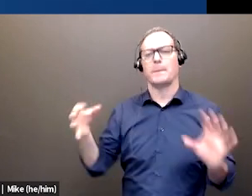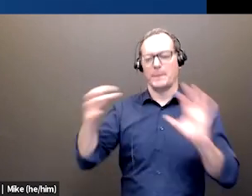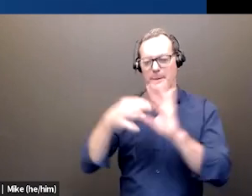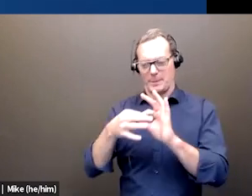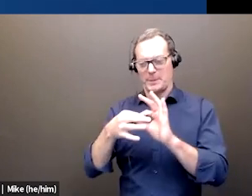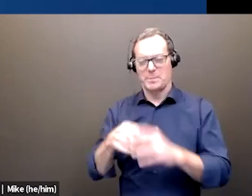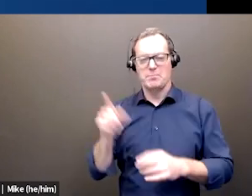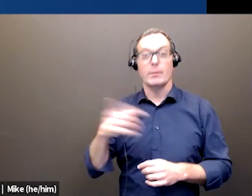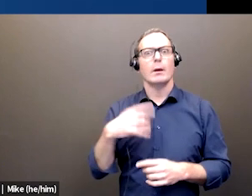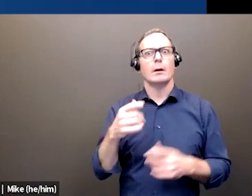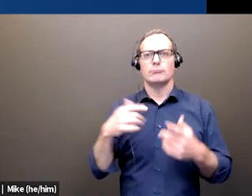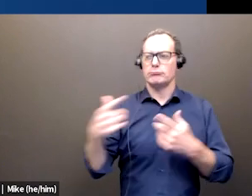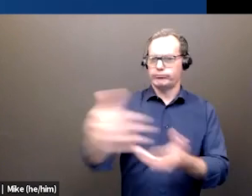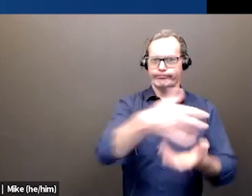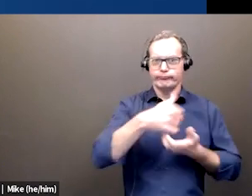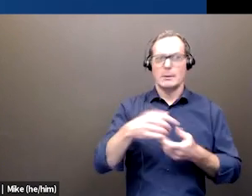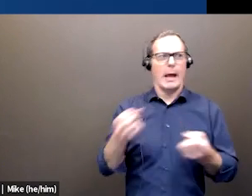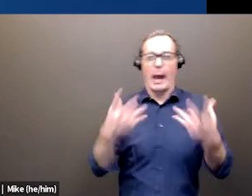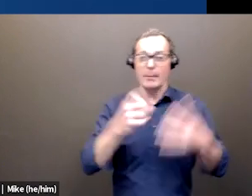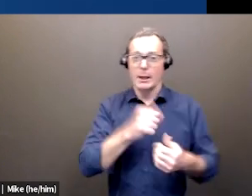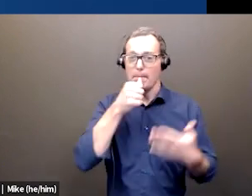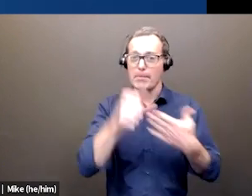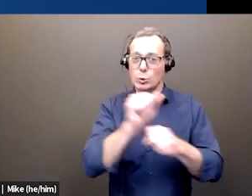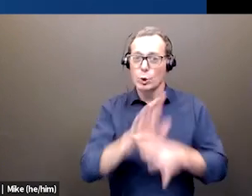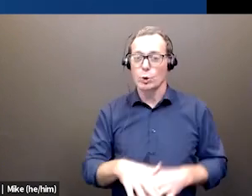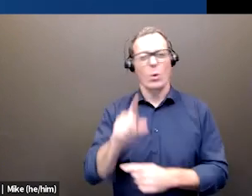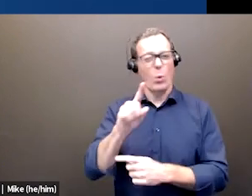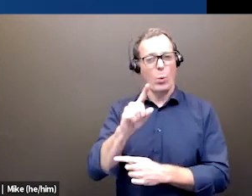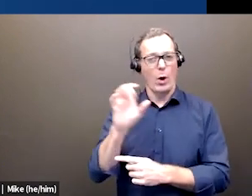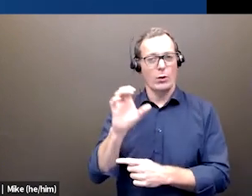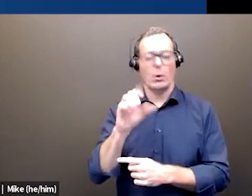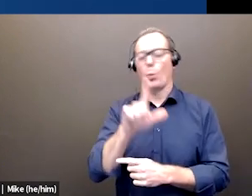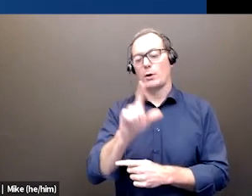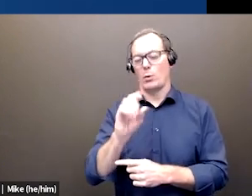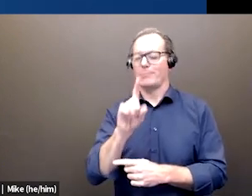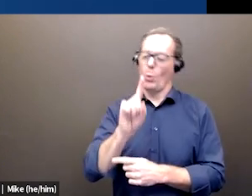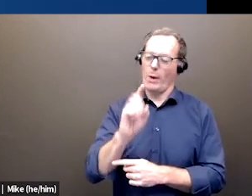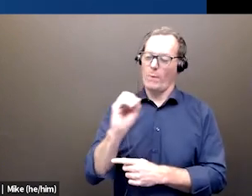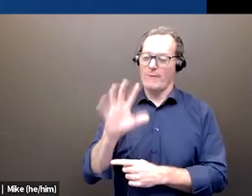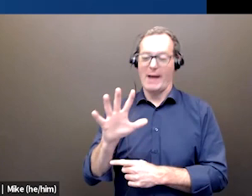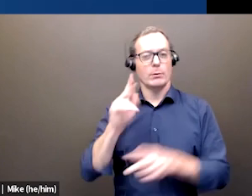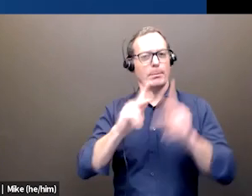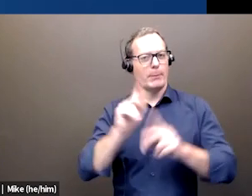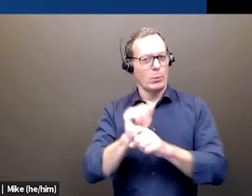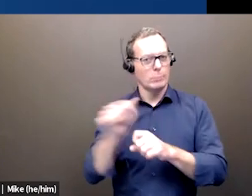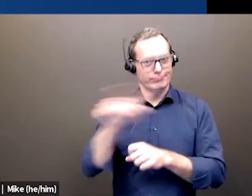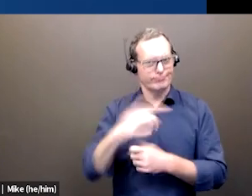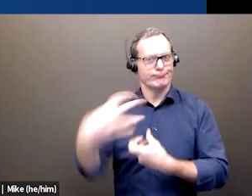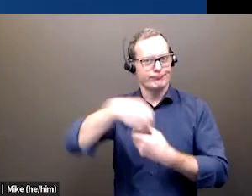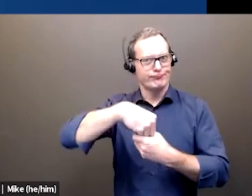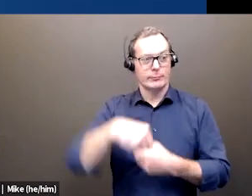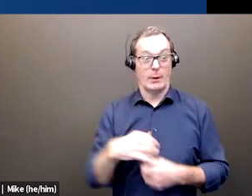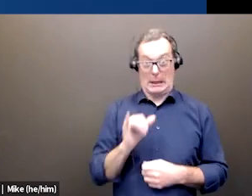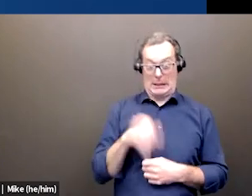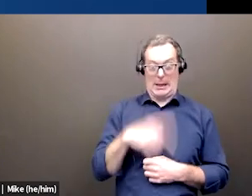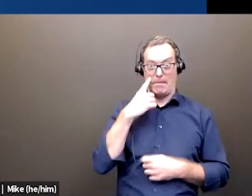105 postal workers. In the fall of 1996, this pilot project quickly became a